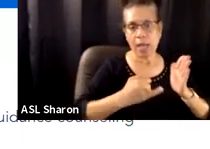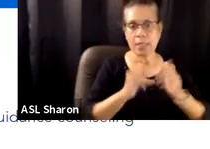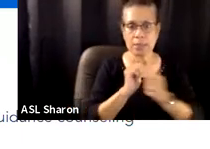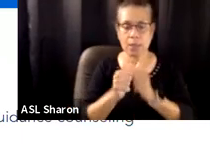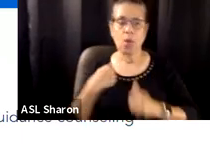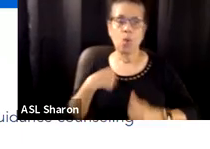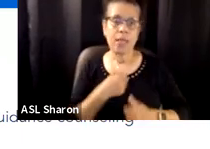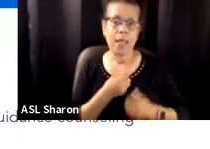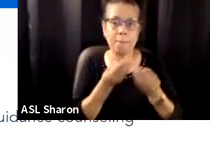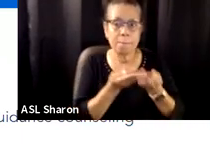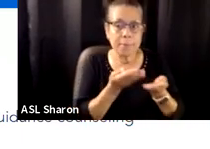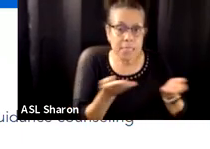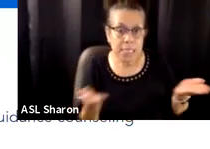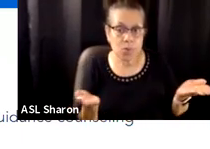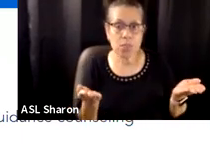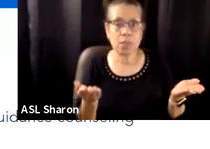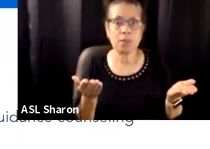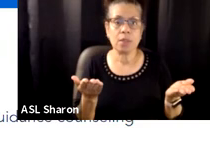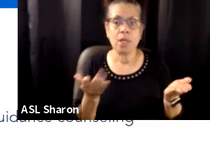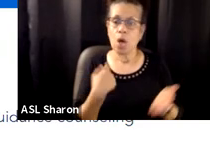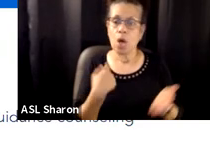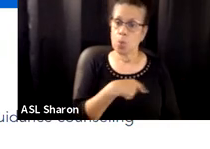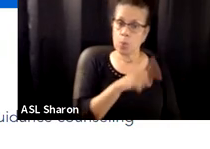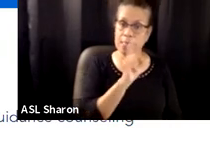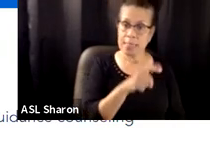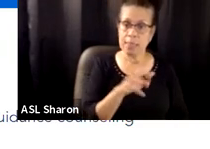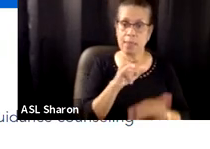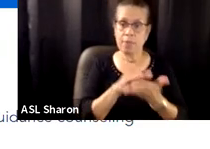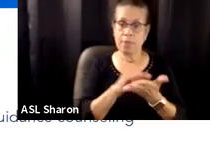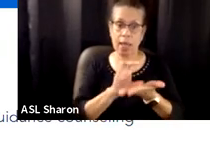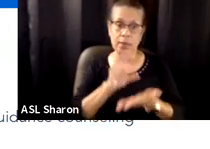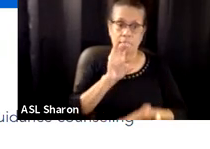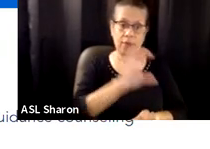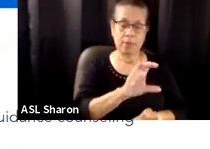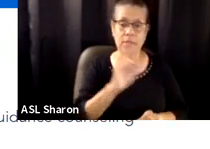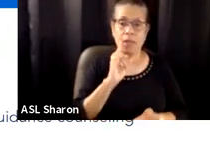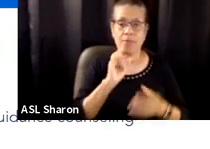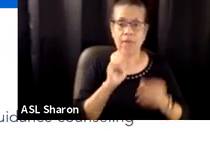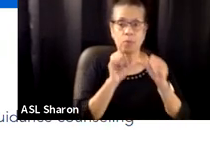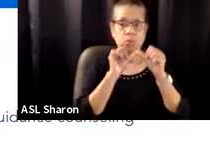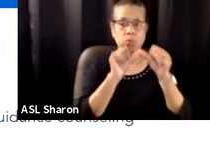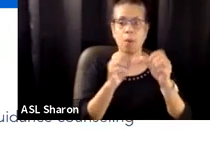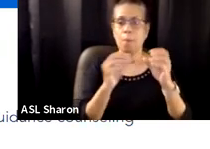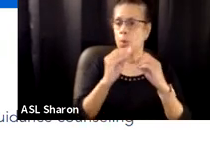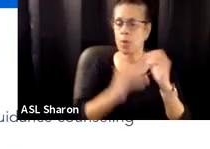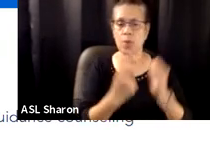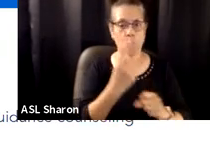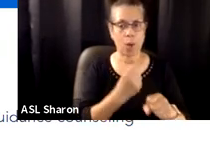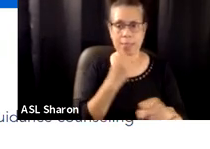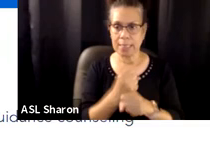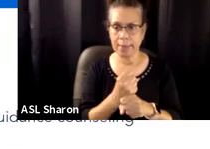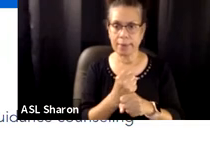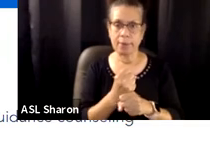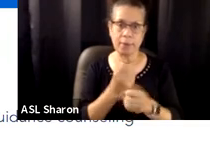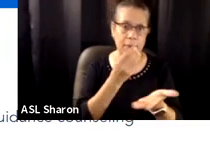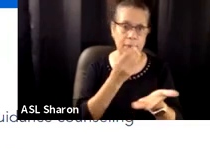resources that are needed those are those are investments and that outlast any single year's uh investments right so